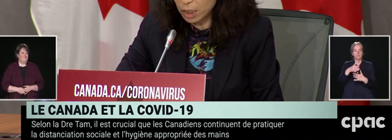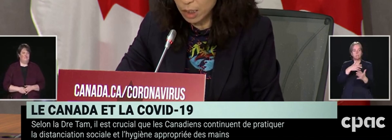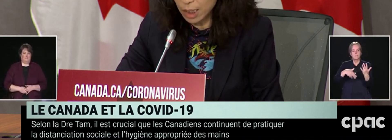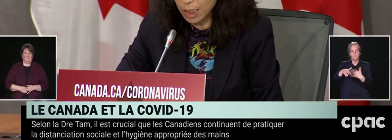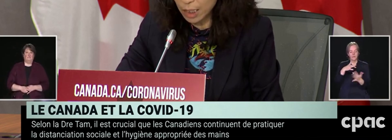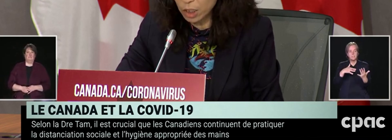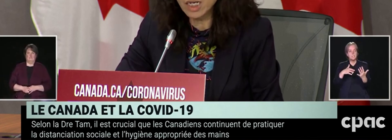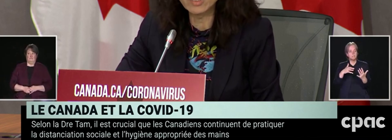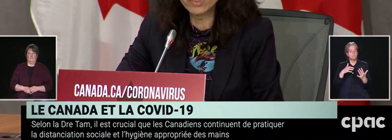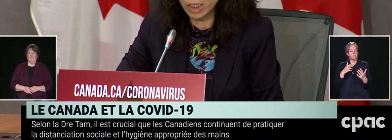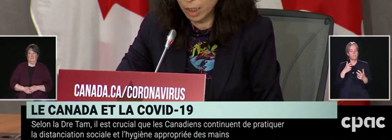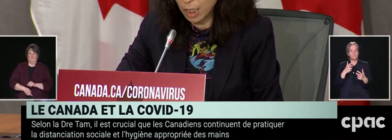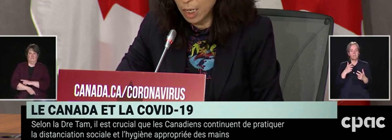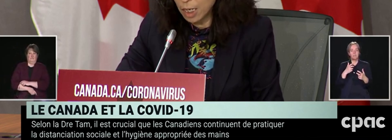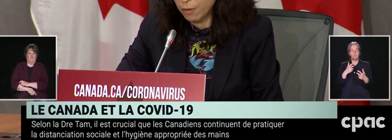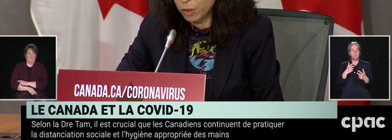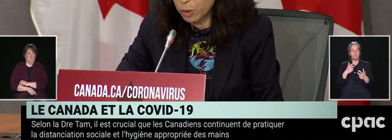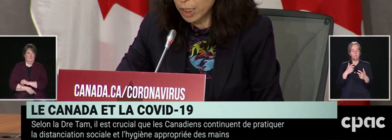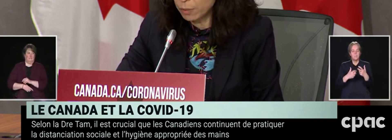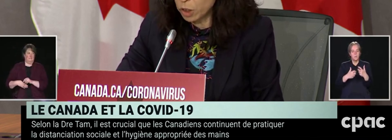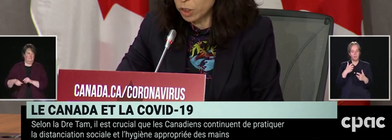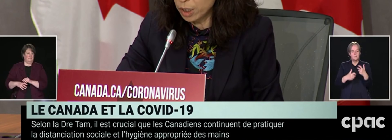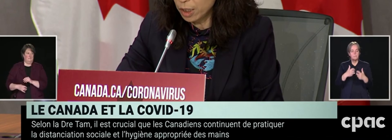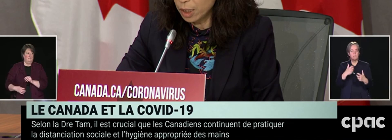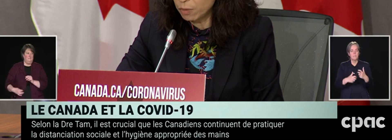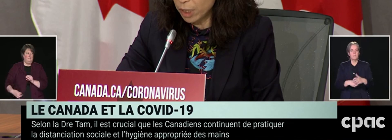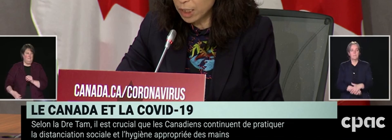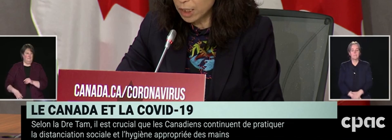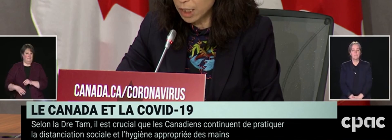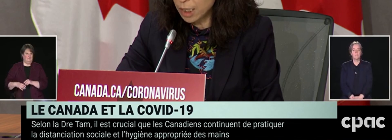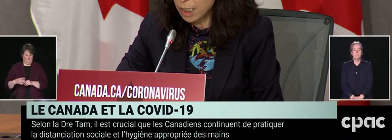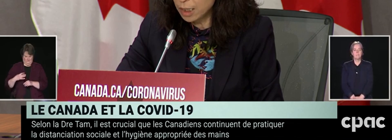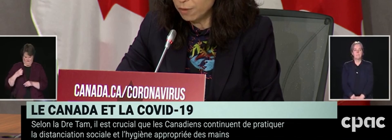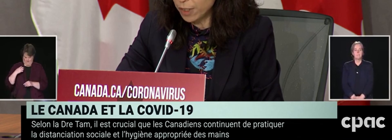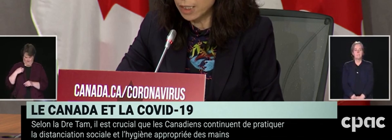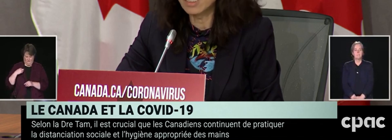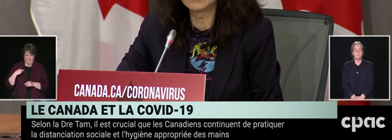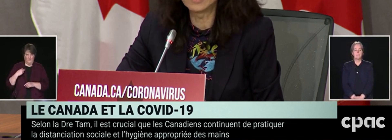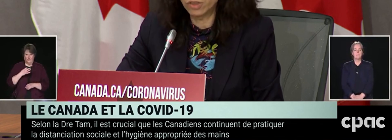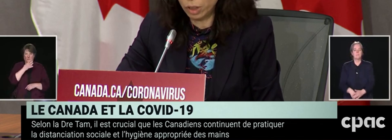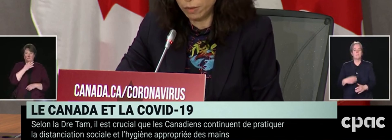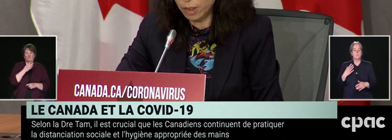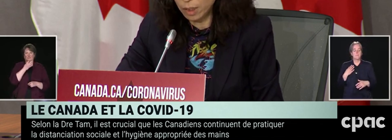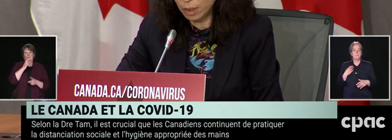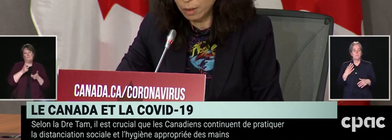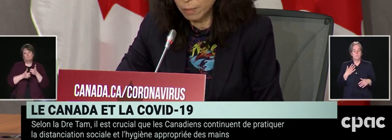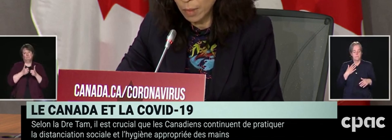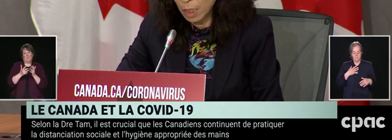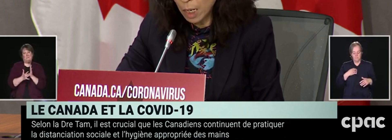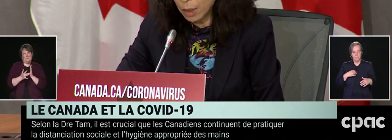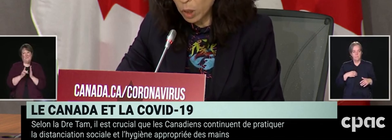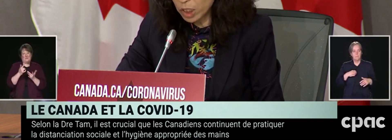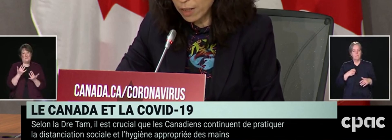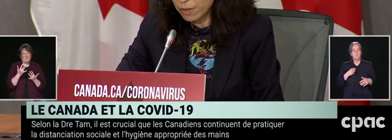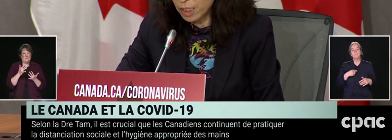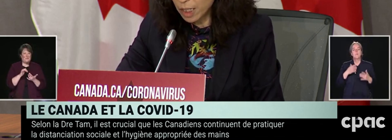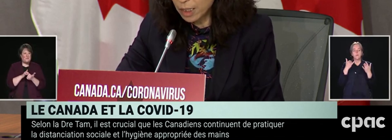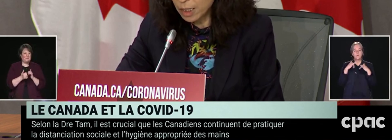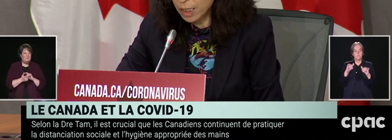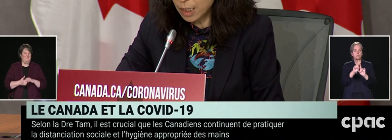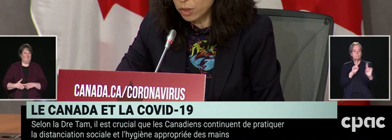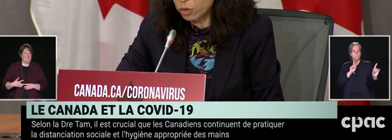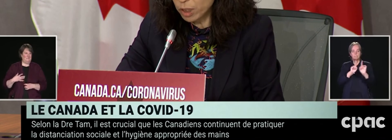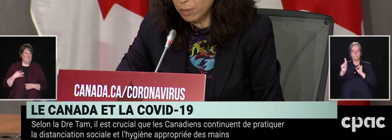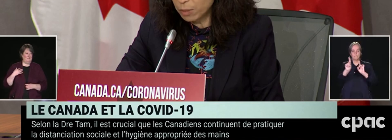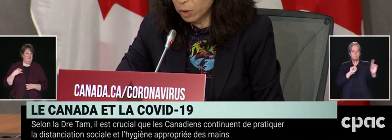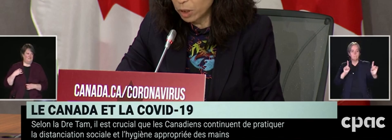physical distancing and good hygiene, like frequent handwashing and regularly disinfect high-touch surfaces. And I want to emphasize